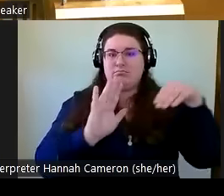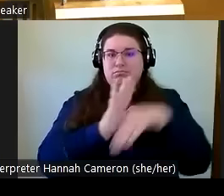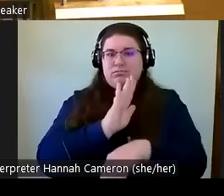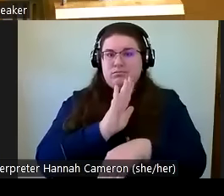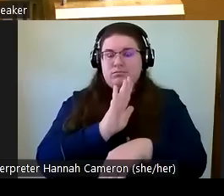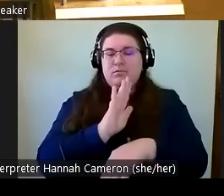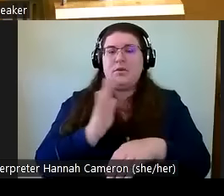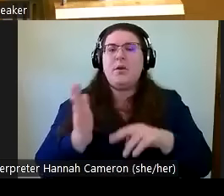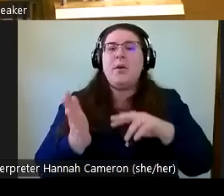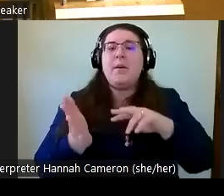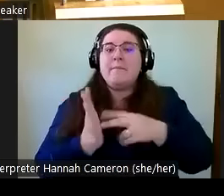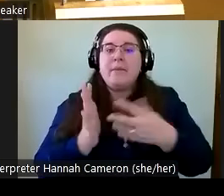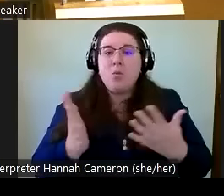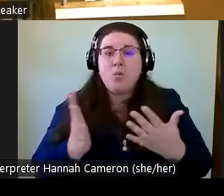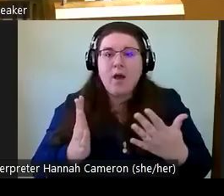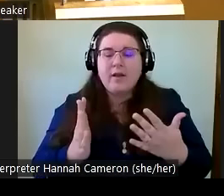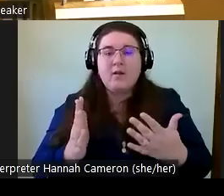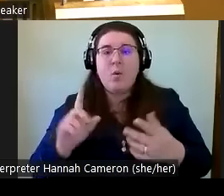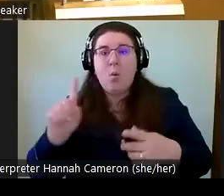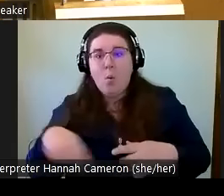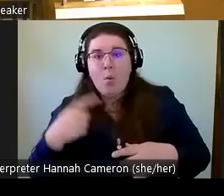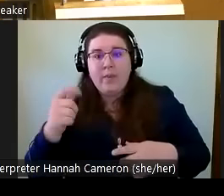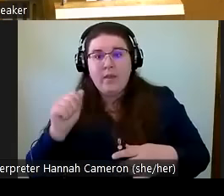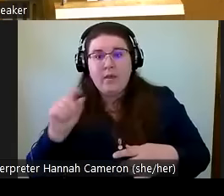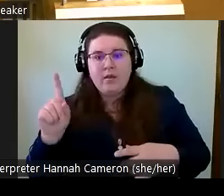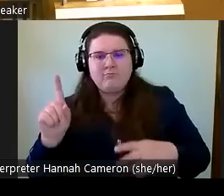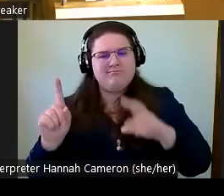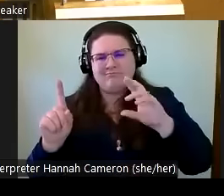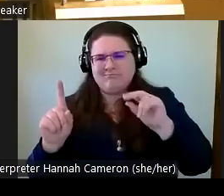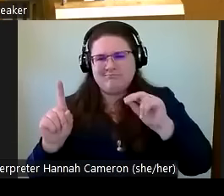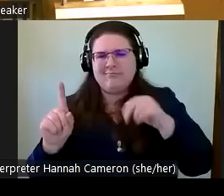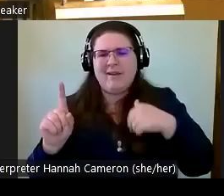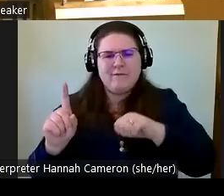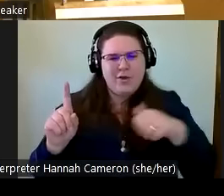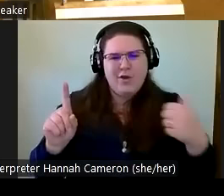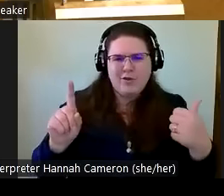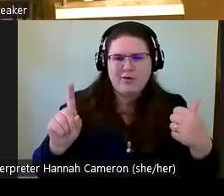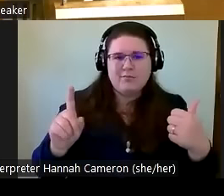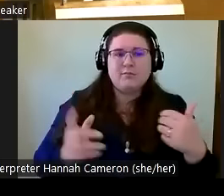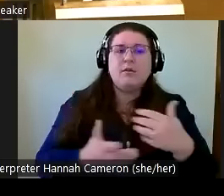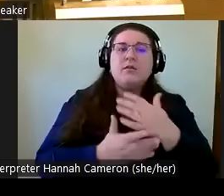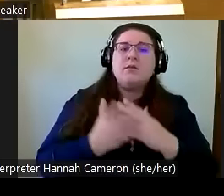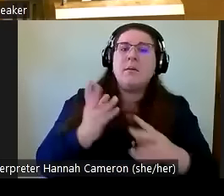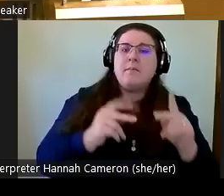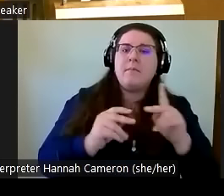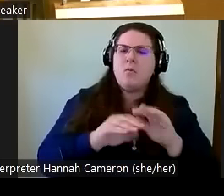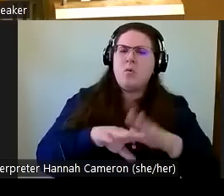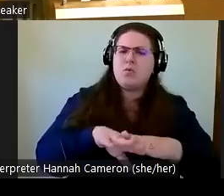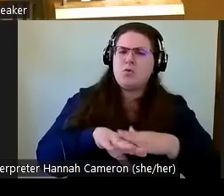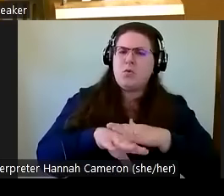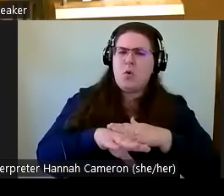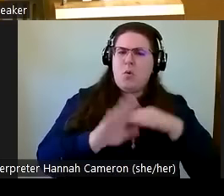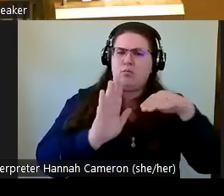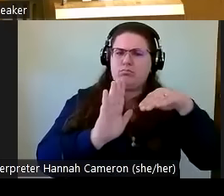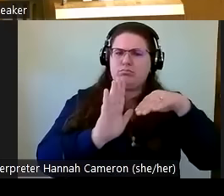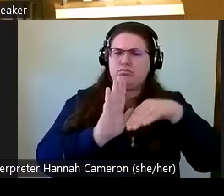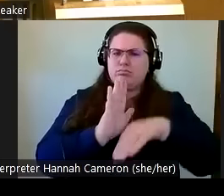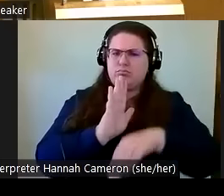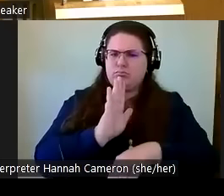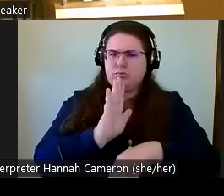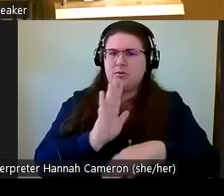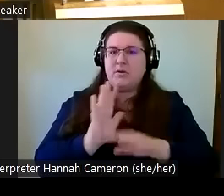there's some other process going on. Some people have a slower clinical decline. And this too is an indication that there